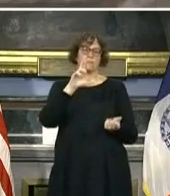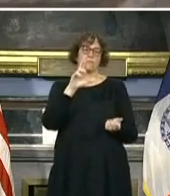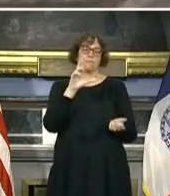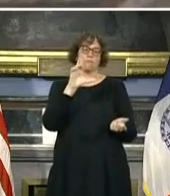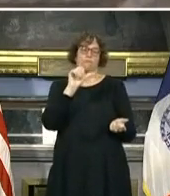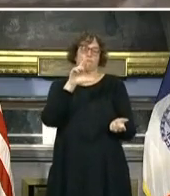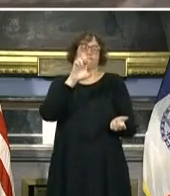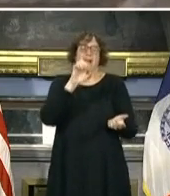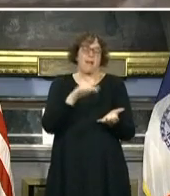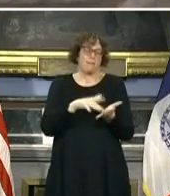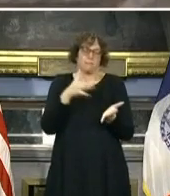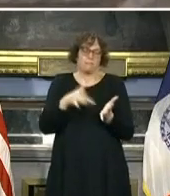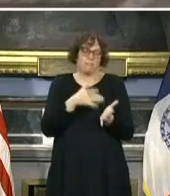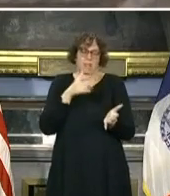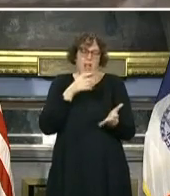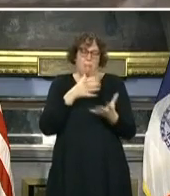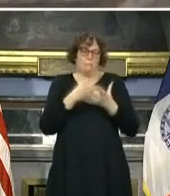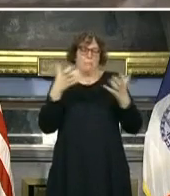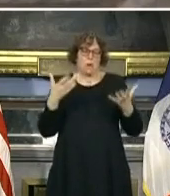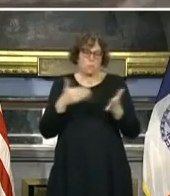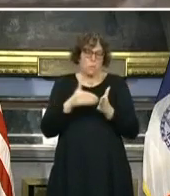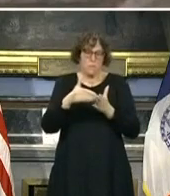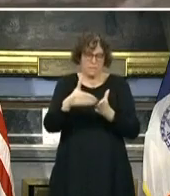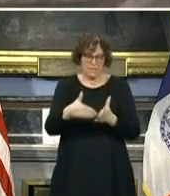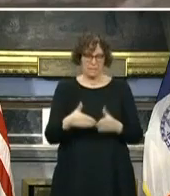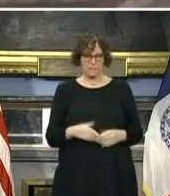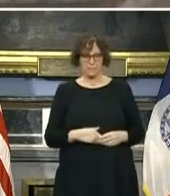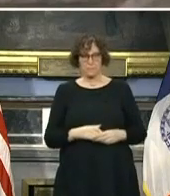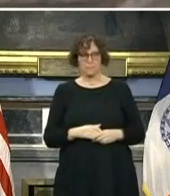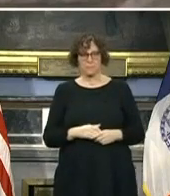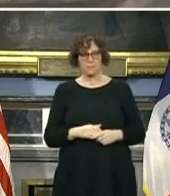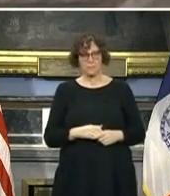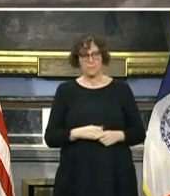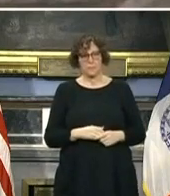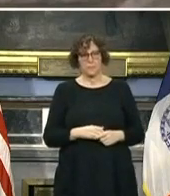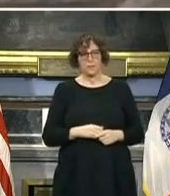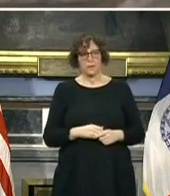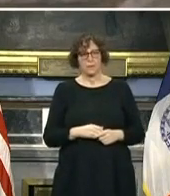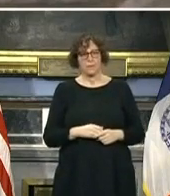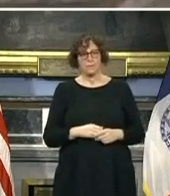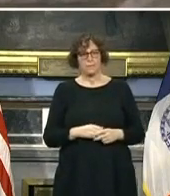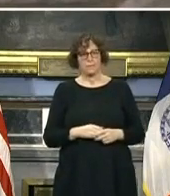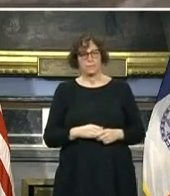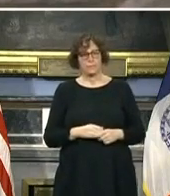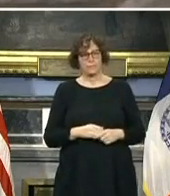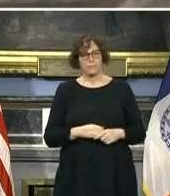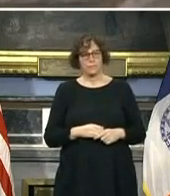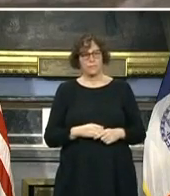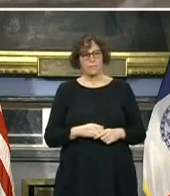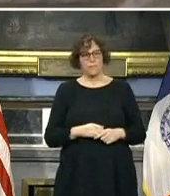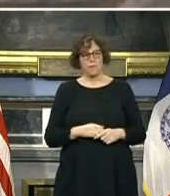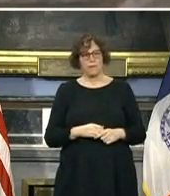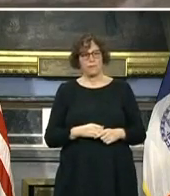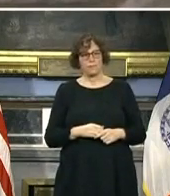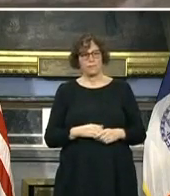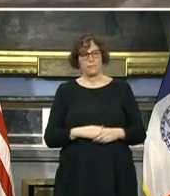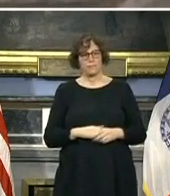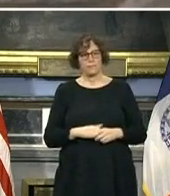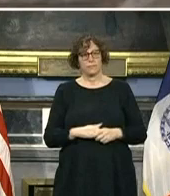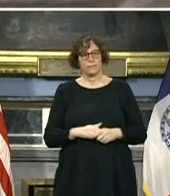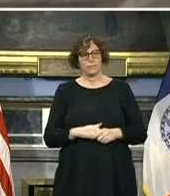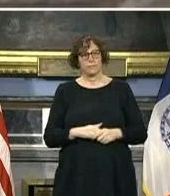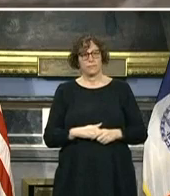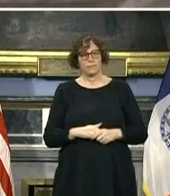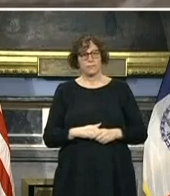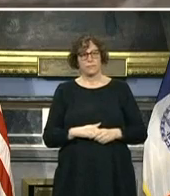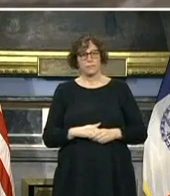up where there was a more aggressive intervention needed, but it's been very rare. See if there's any more? Yep. Okay. For Melissa